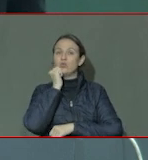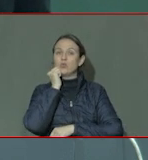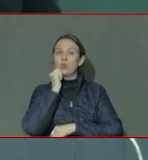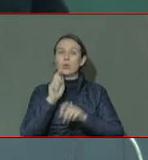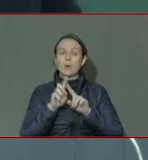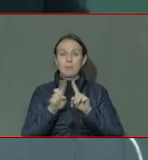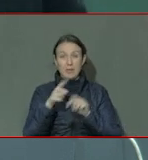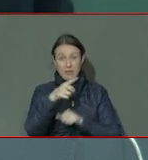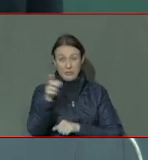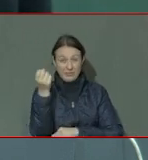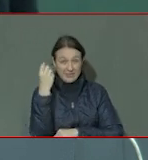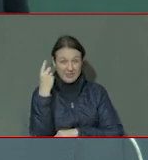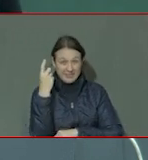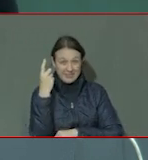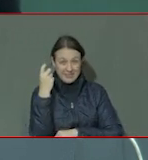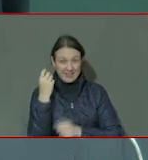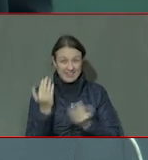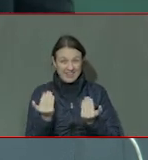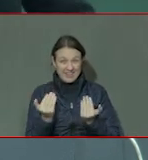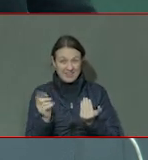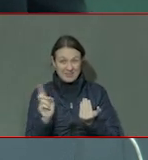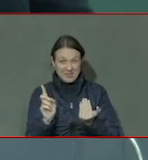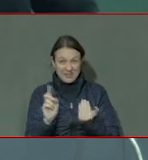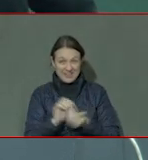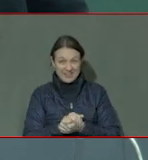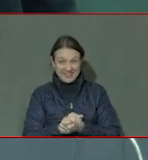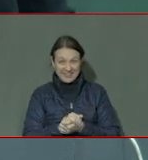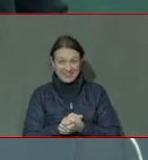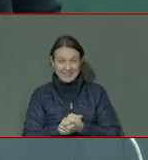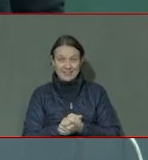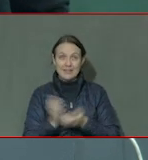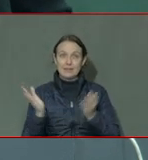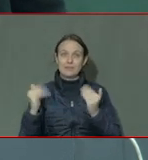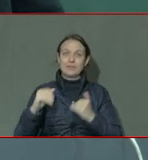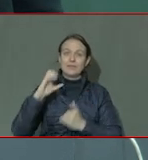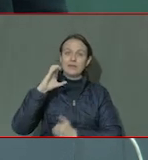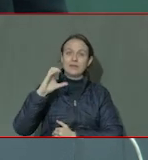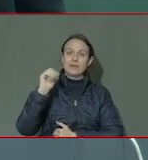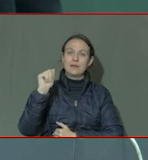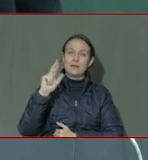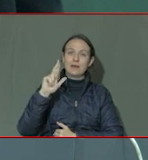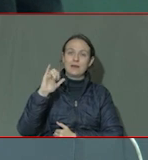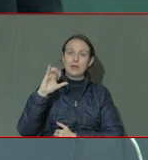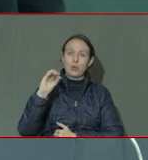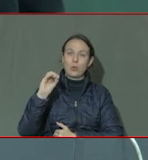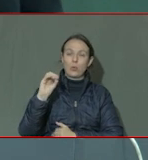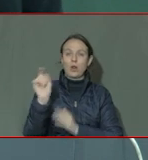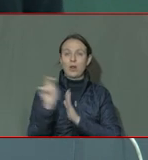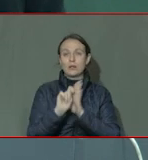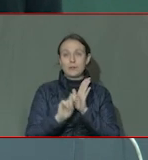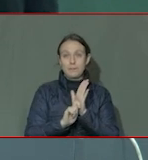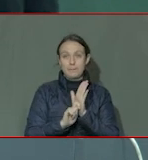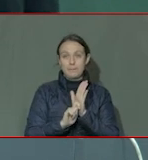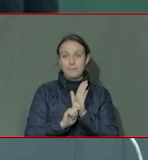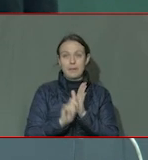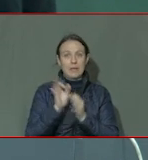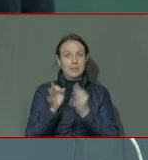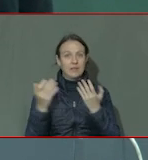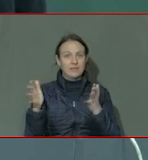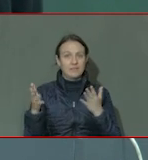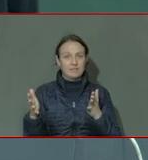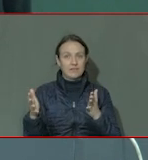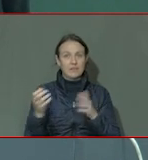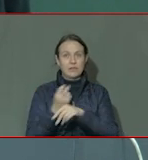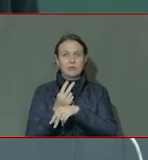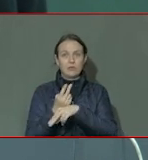an idea, right? So, in terms of karyotype, I spoke about the origin of chromosomes.